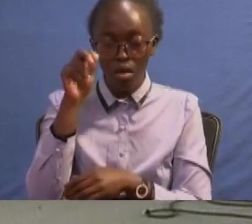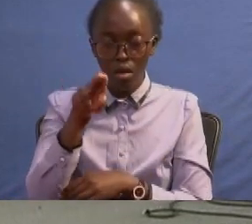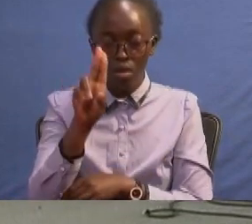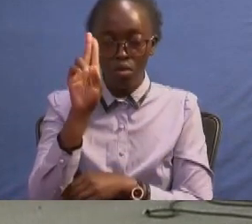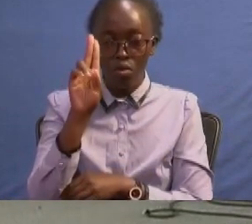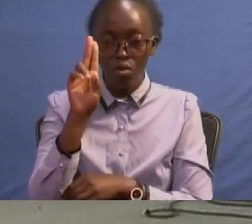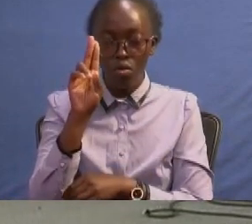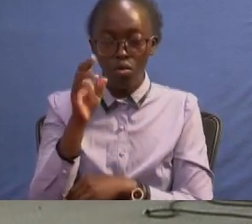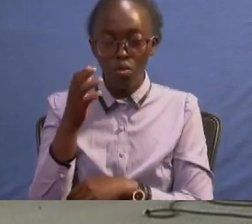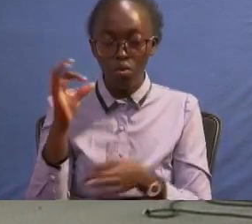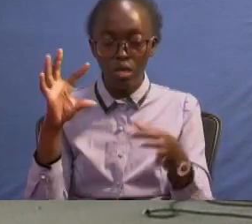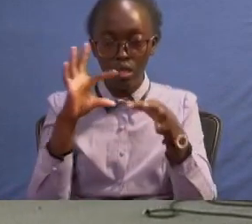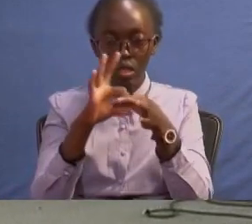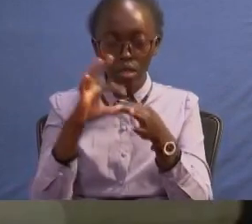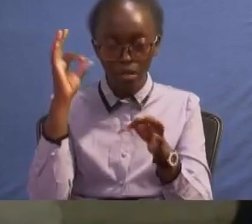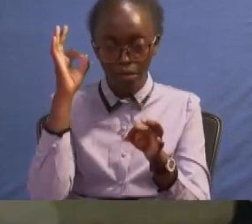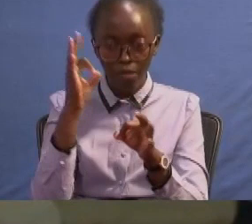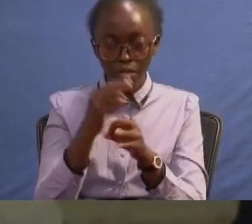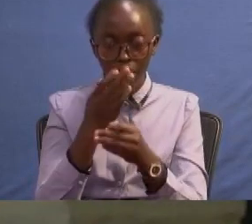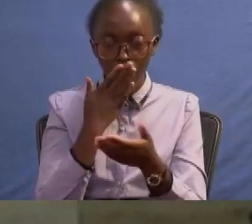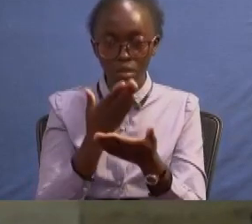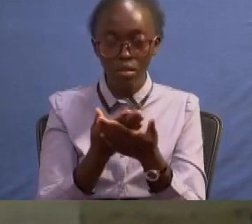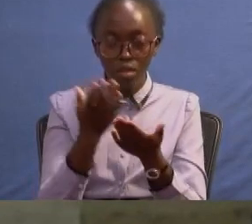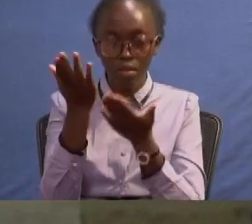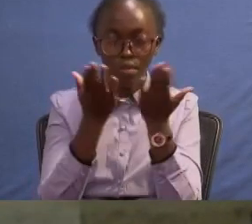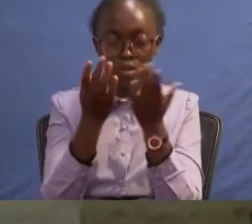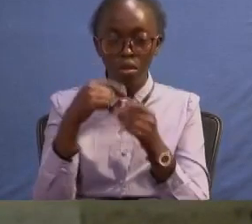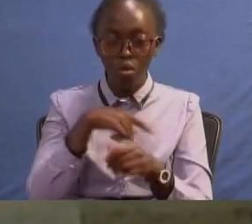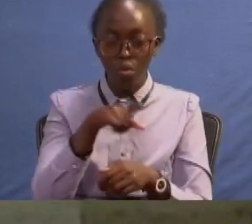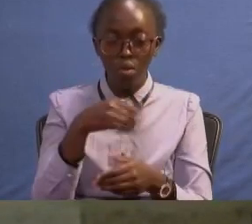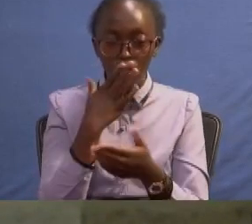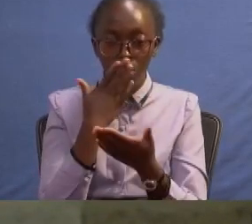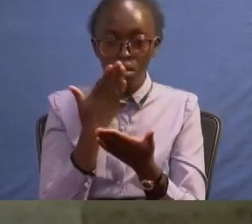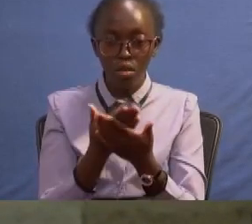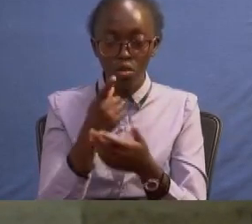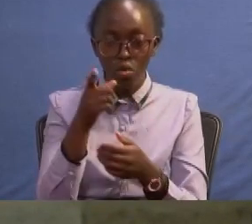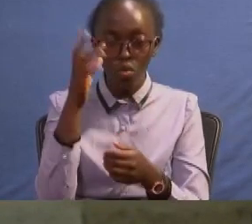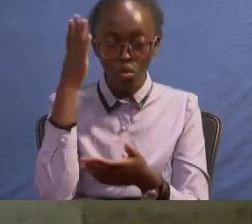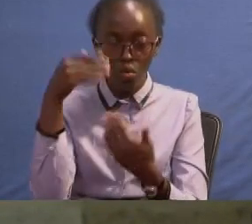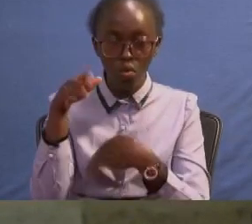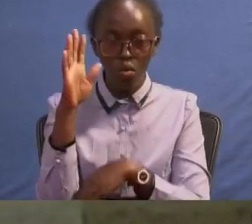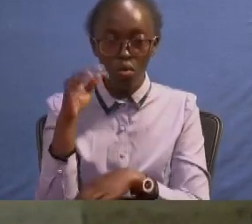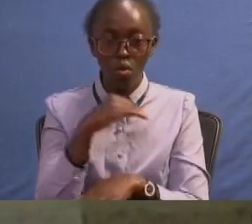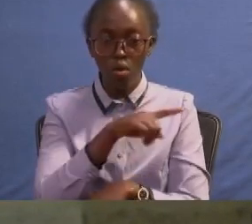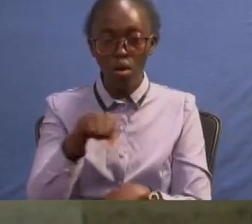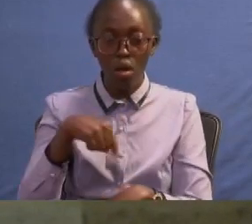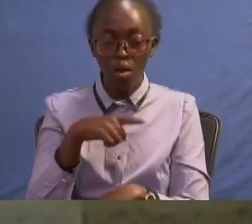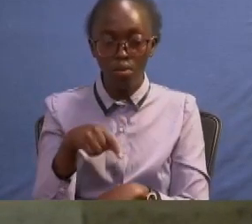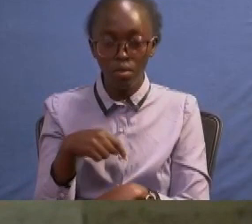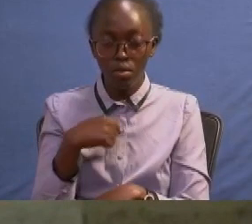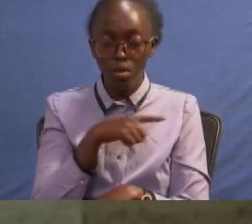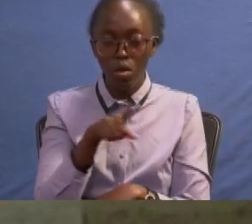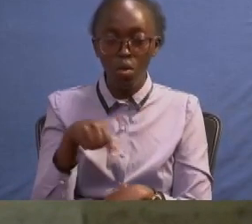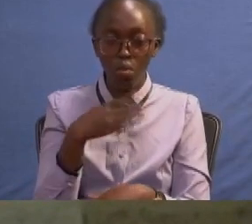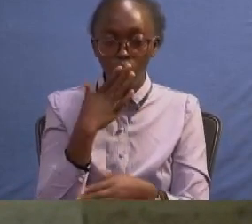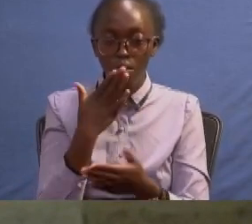the Interfaith Thanksgiving. We have come to thank you because you are our God. We have come to thank you because